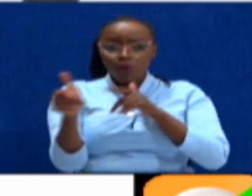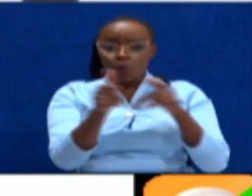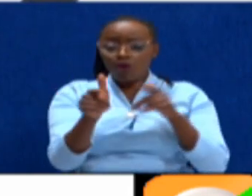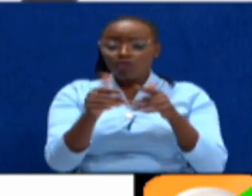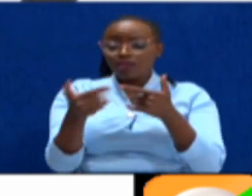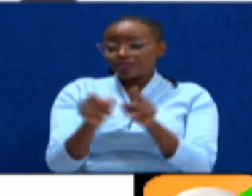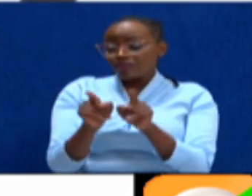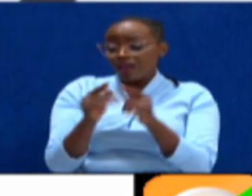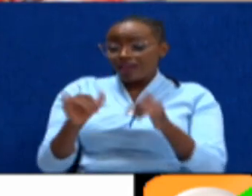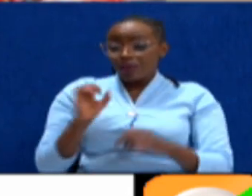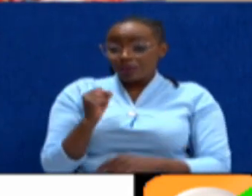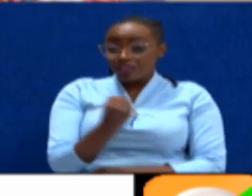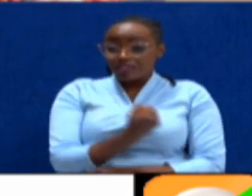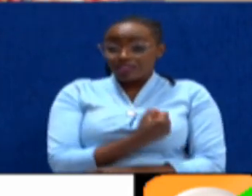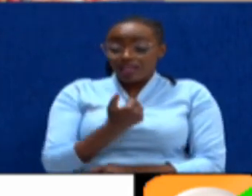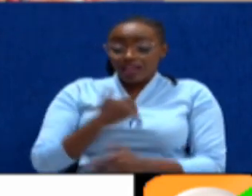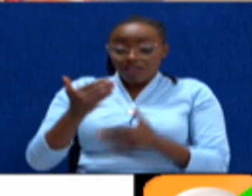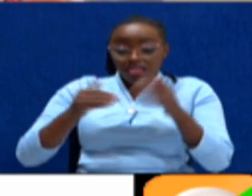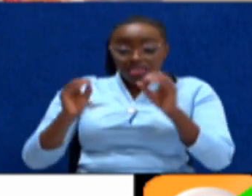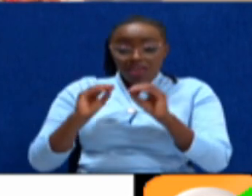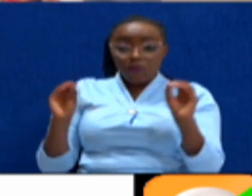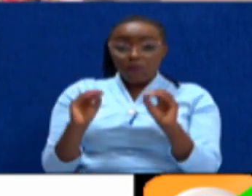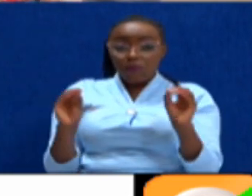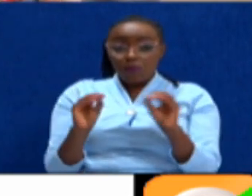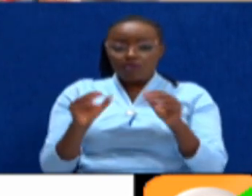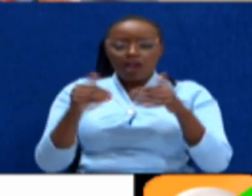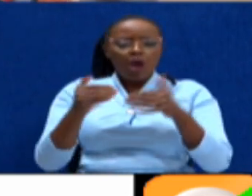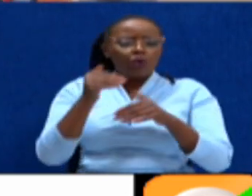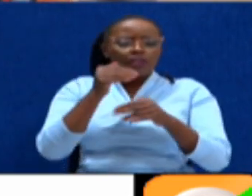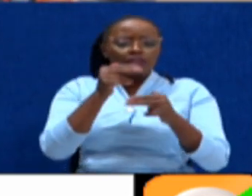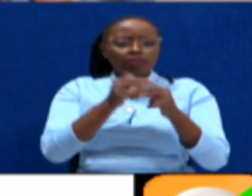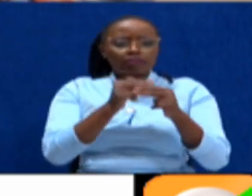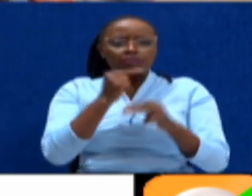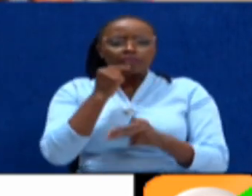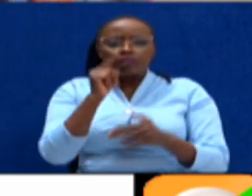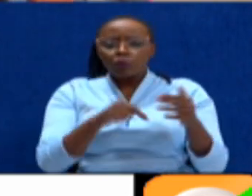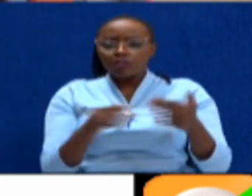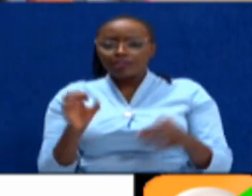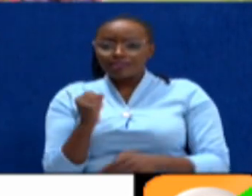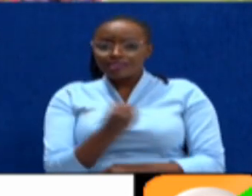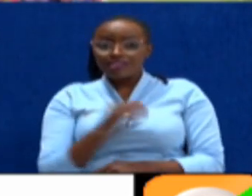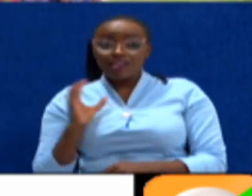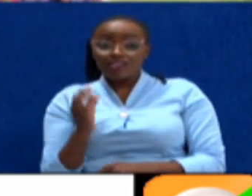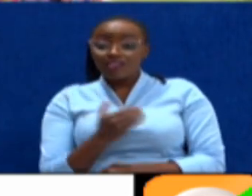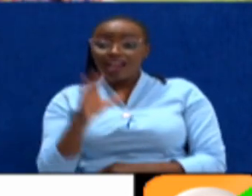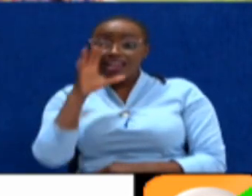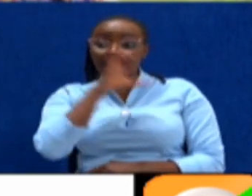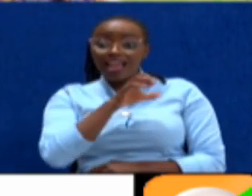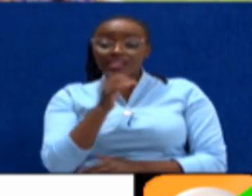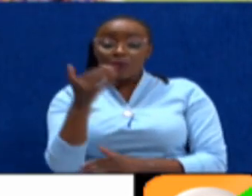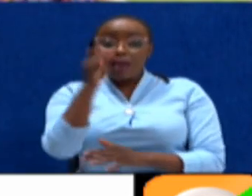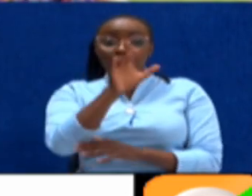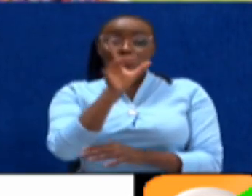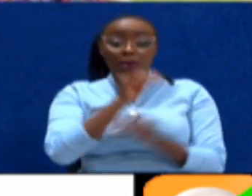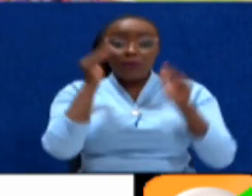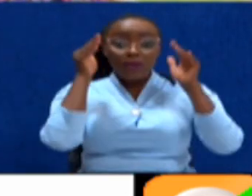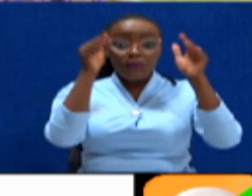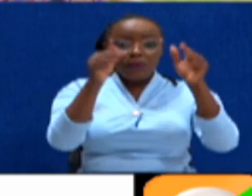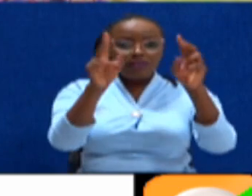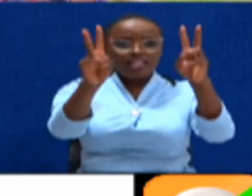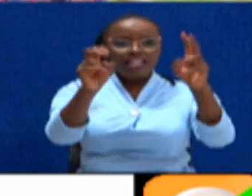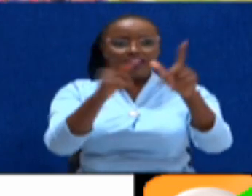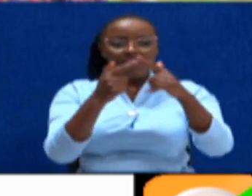And the House then has no recourse. Yes. They cannot recall it. No. The committee the said, guess what, we went there, we looked into those